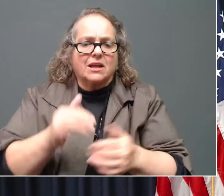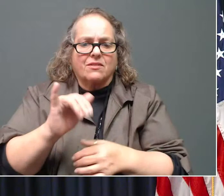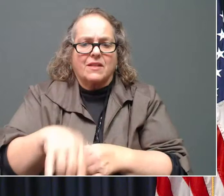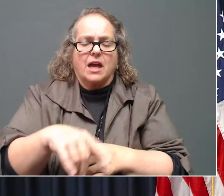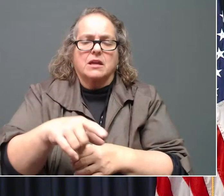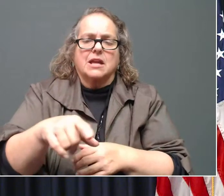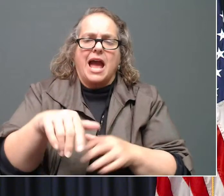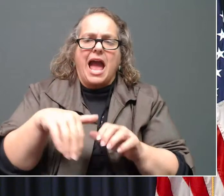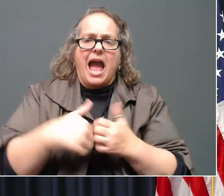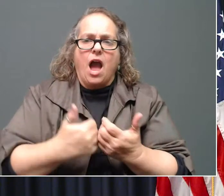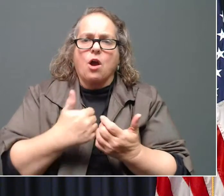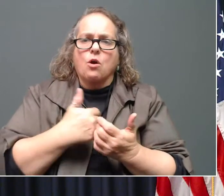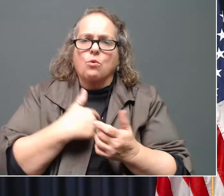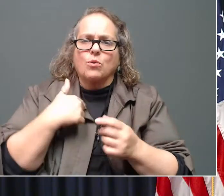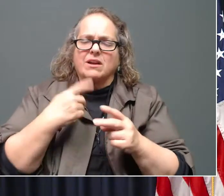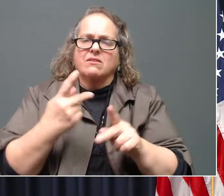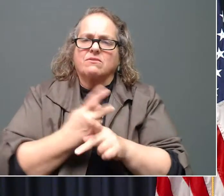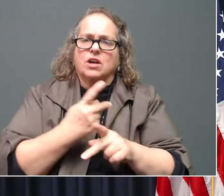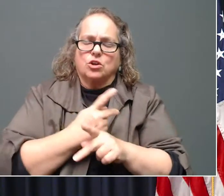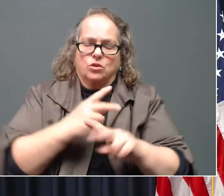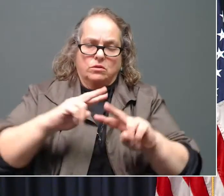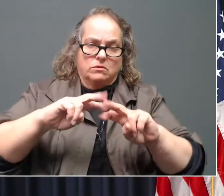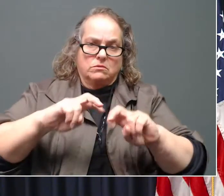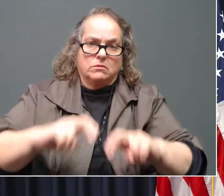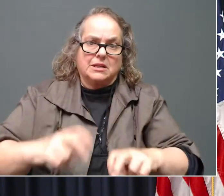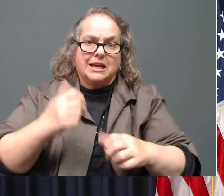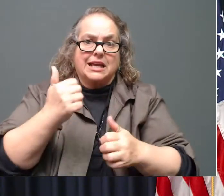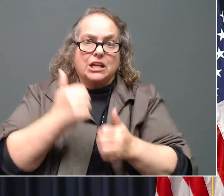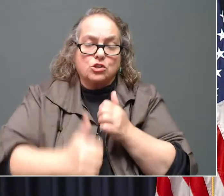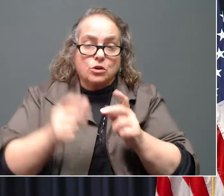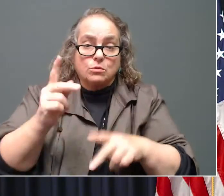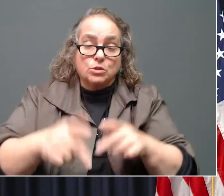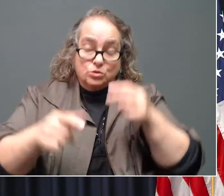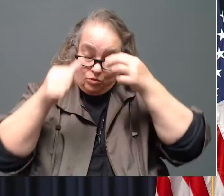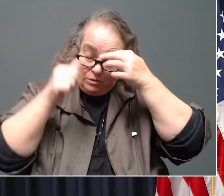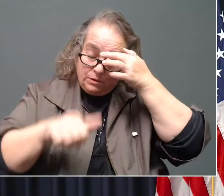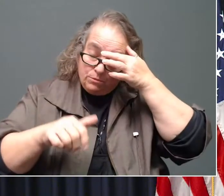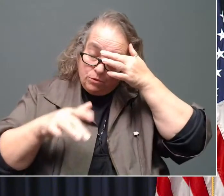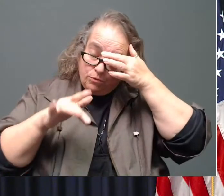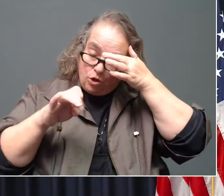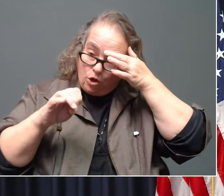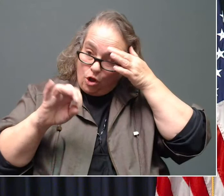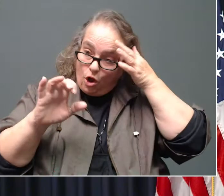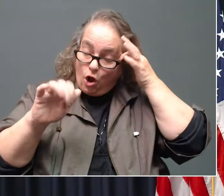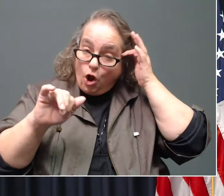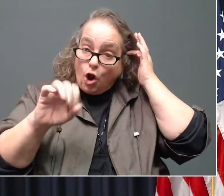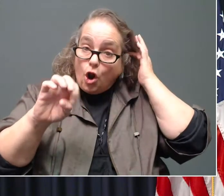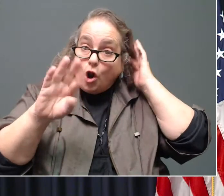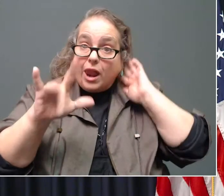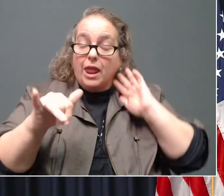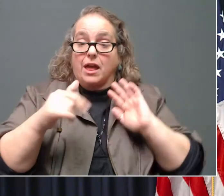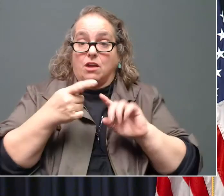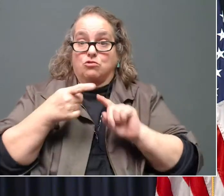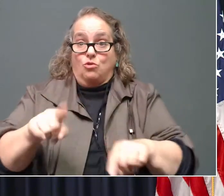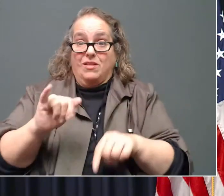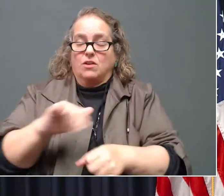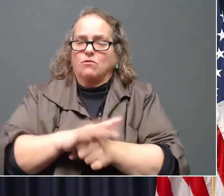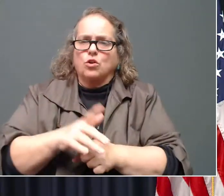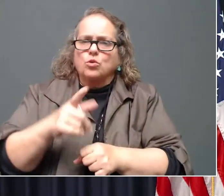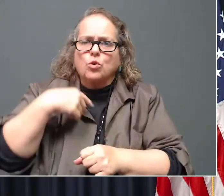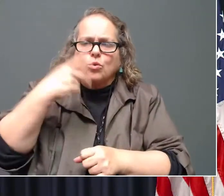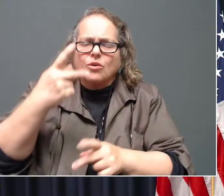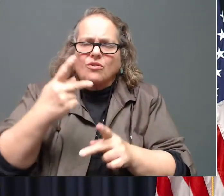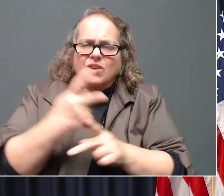that we can vet each and every one of them. You may remember early on in the pandemic, there were questions about who was included.